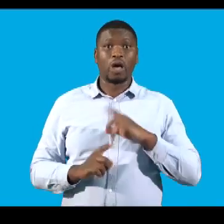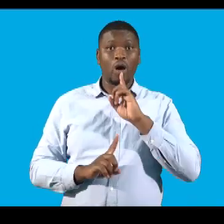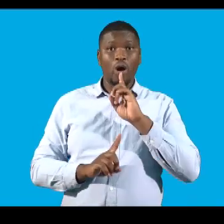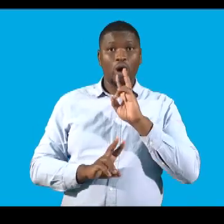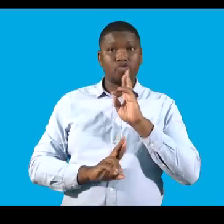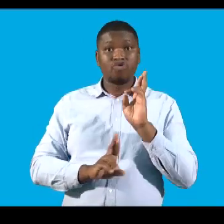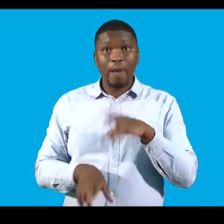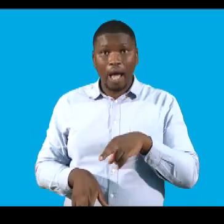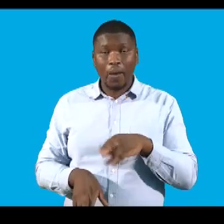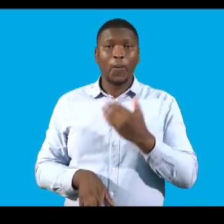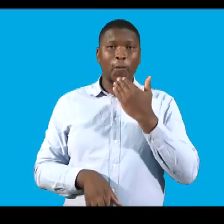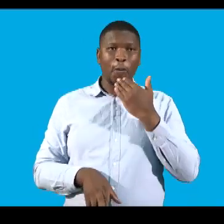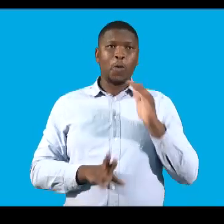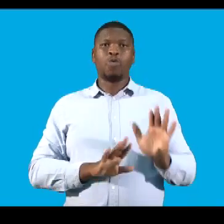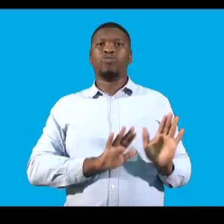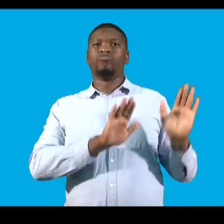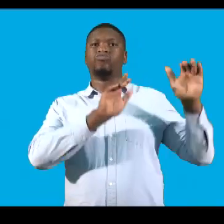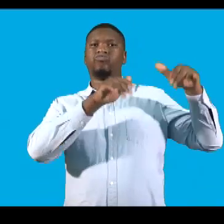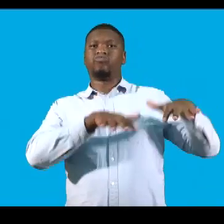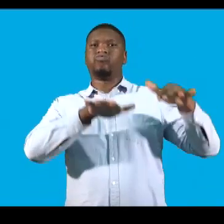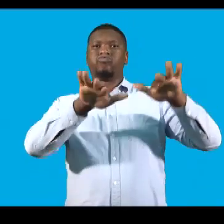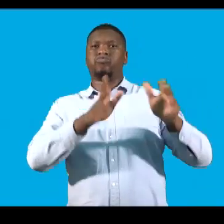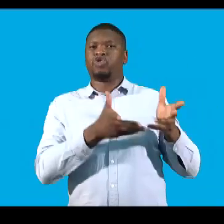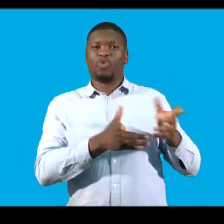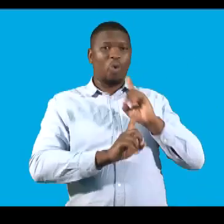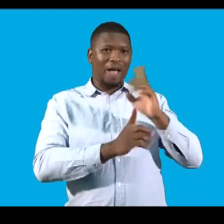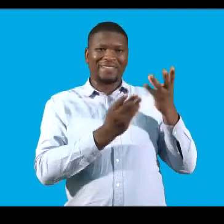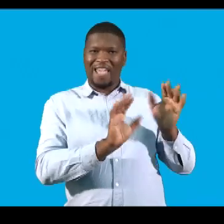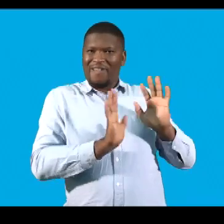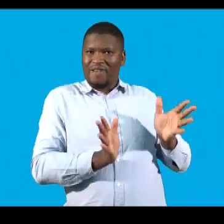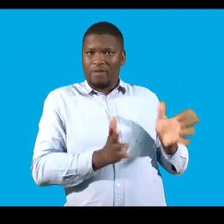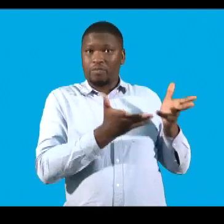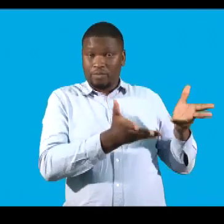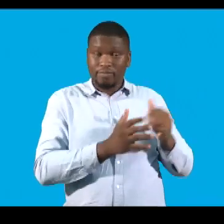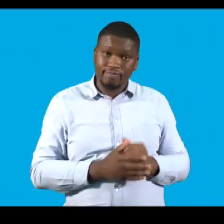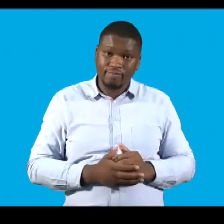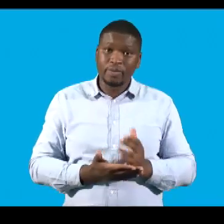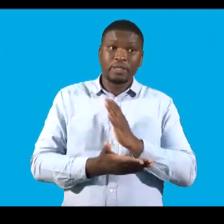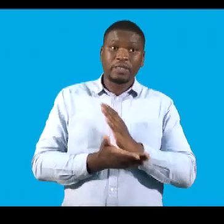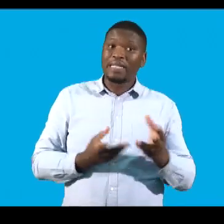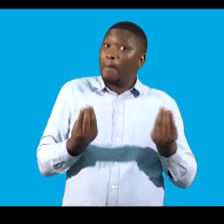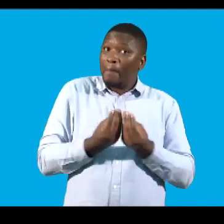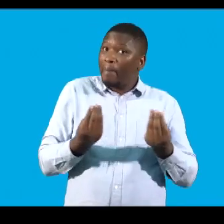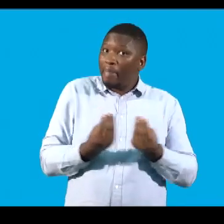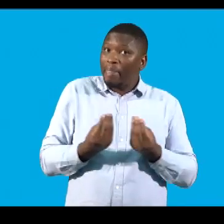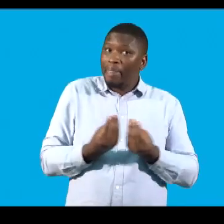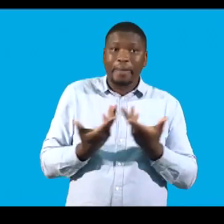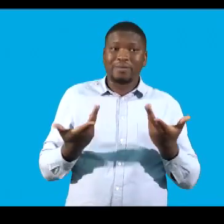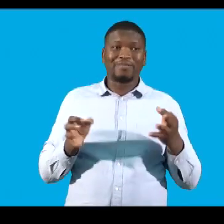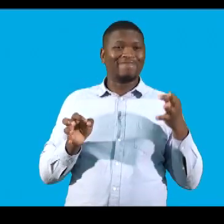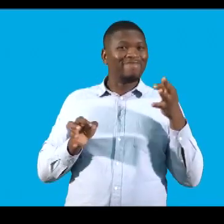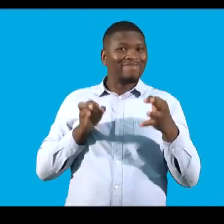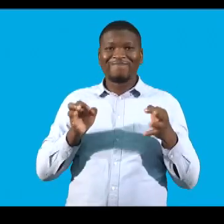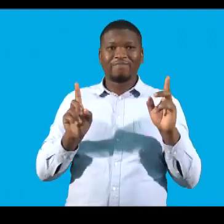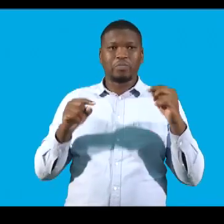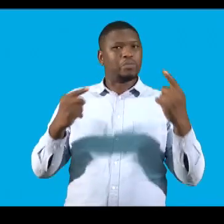reply, and only the waves reply, only they have the answers. There are some things that are inexplicable, so